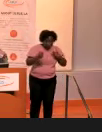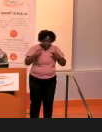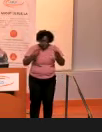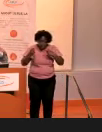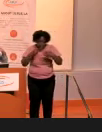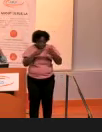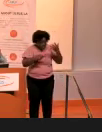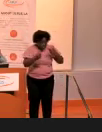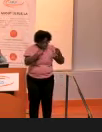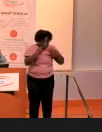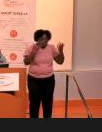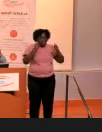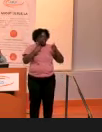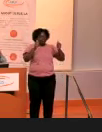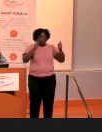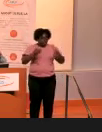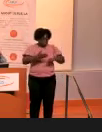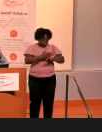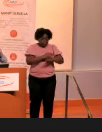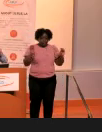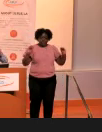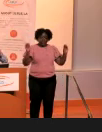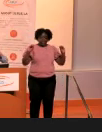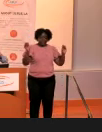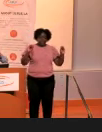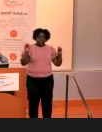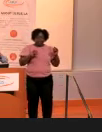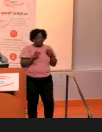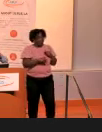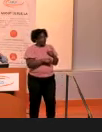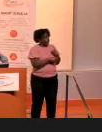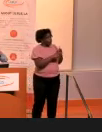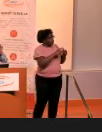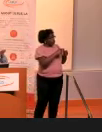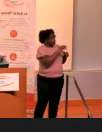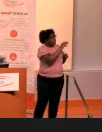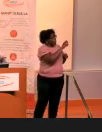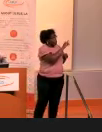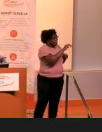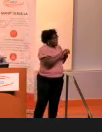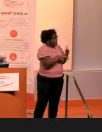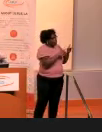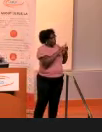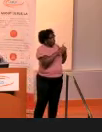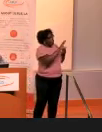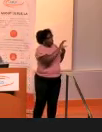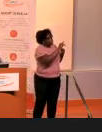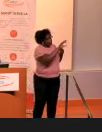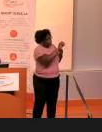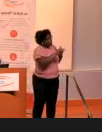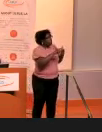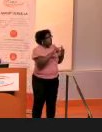what's recommended is if you only started with mycophenolate or cyclophosphamide, add that second agent and